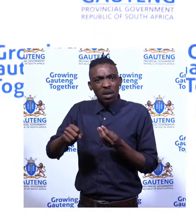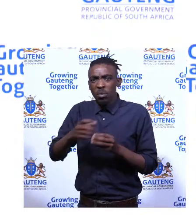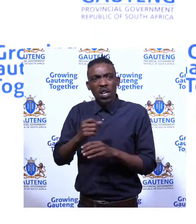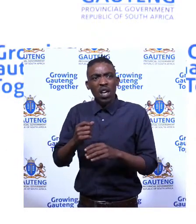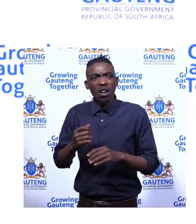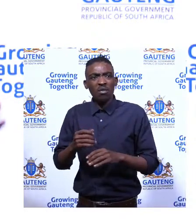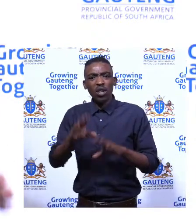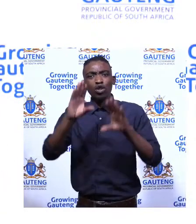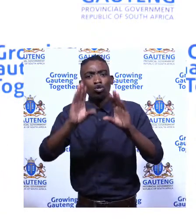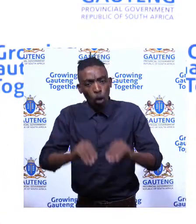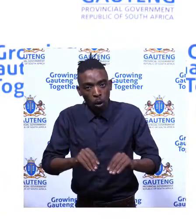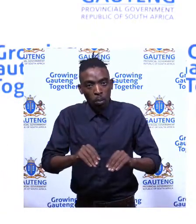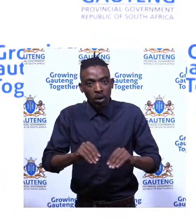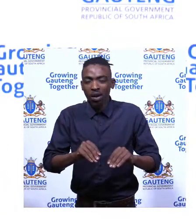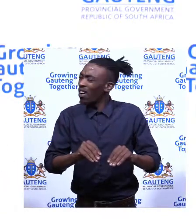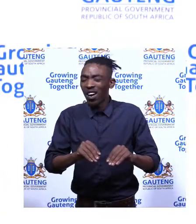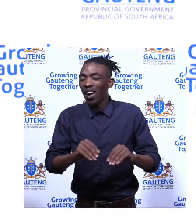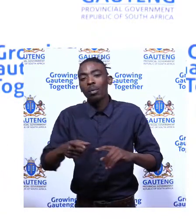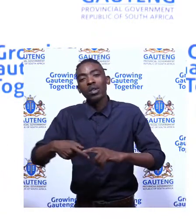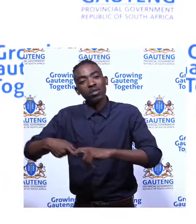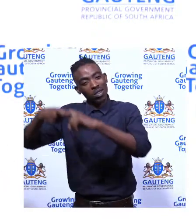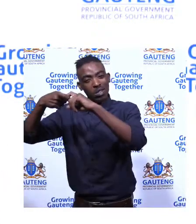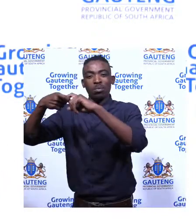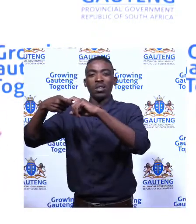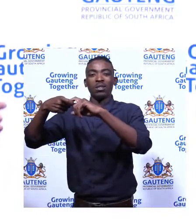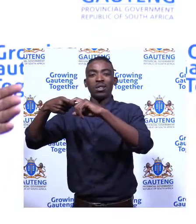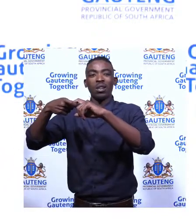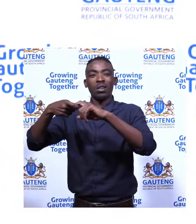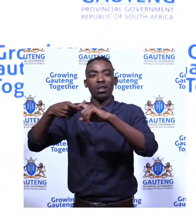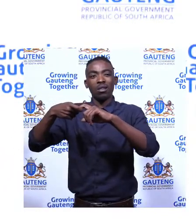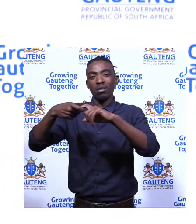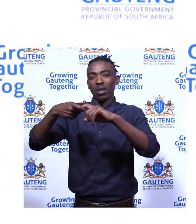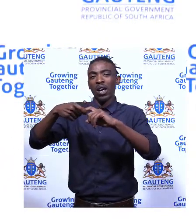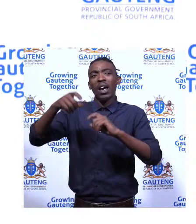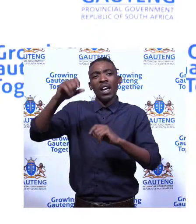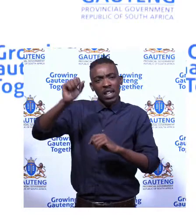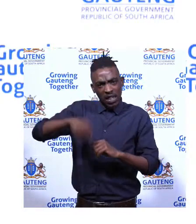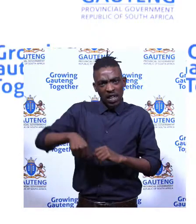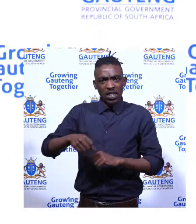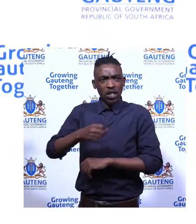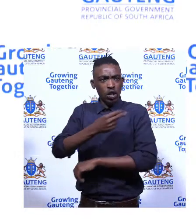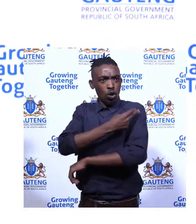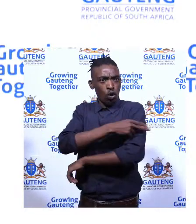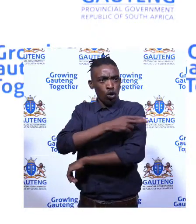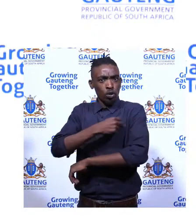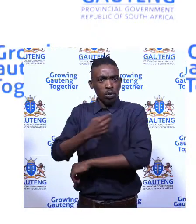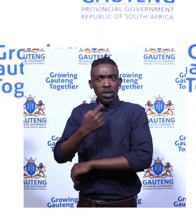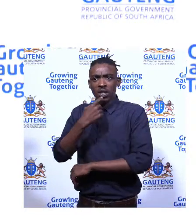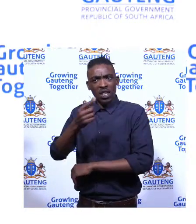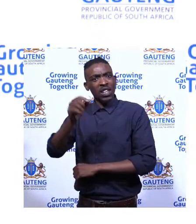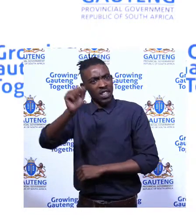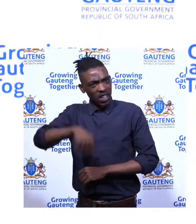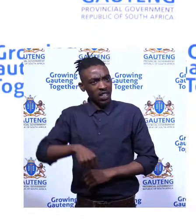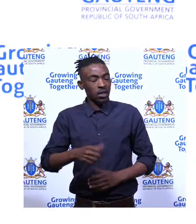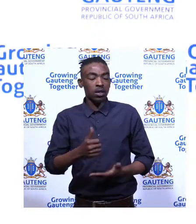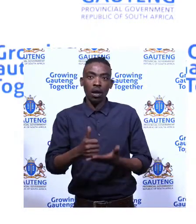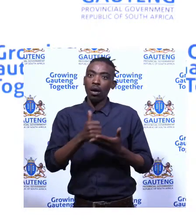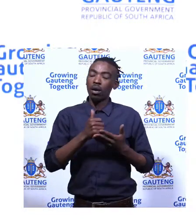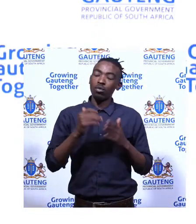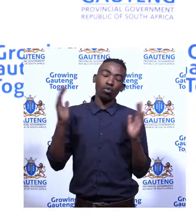really, it was suspending. After that suspension, the hospitals were saying to us that it has